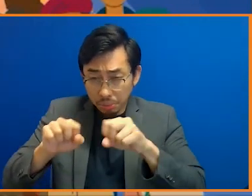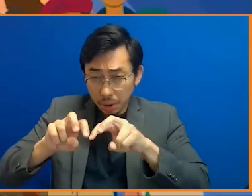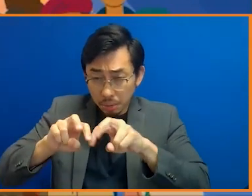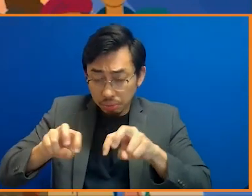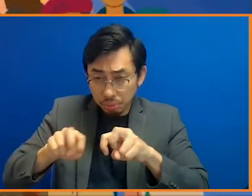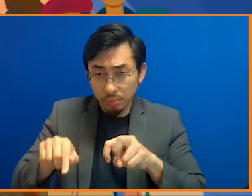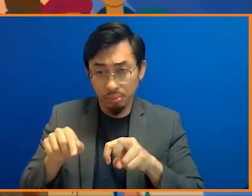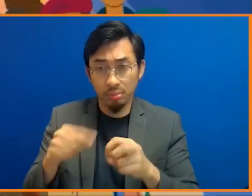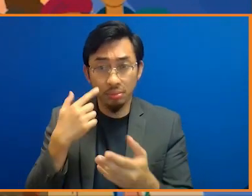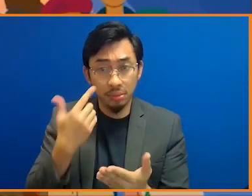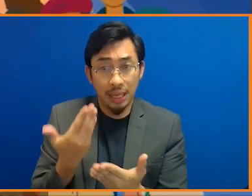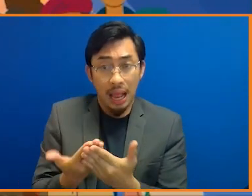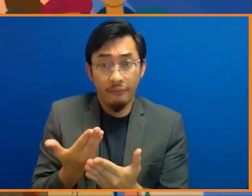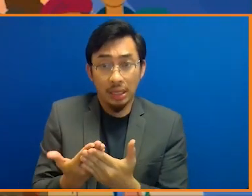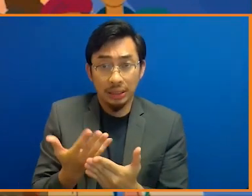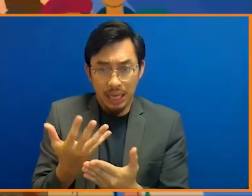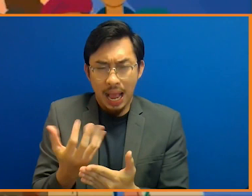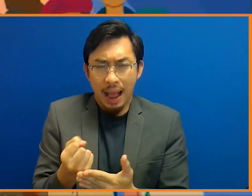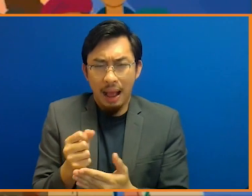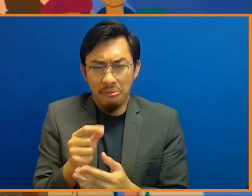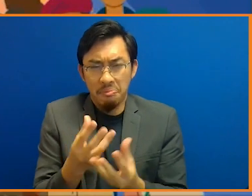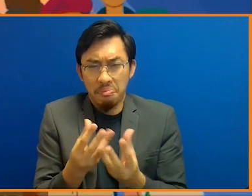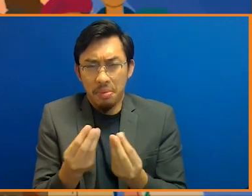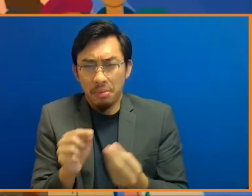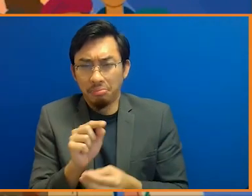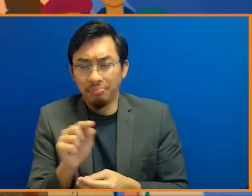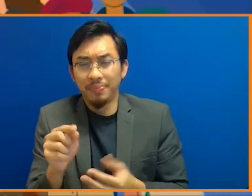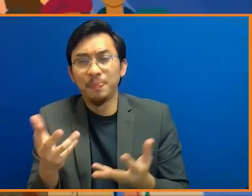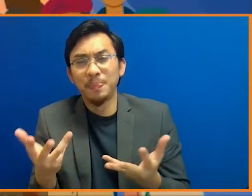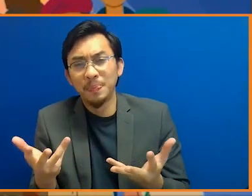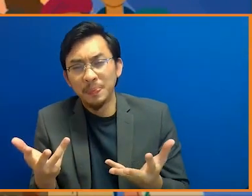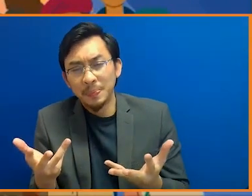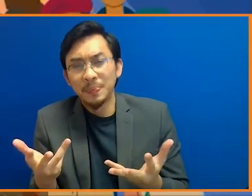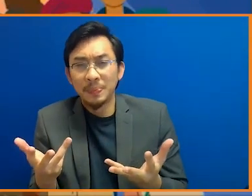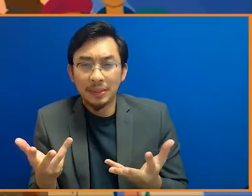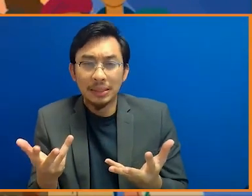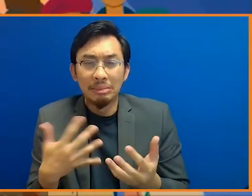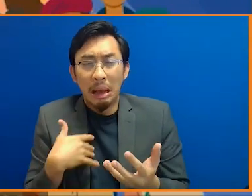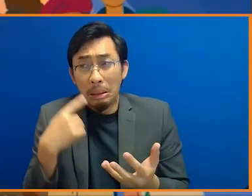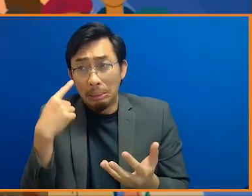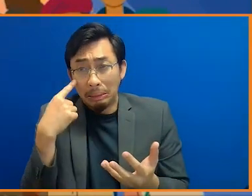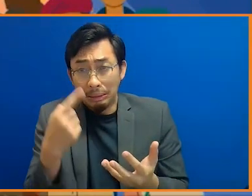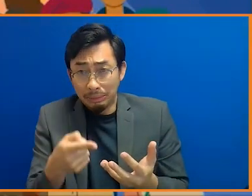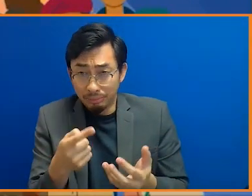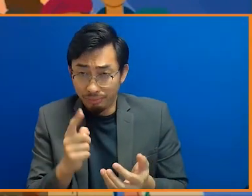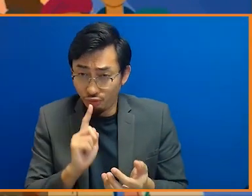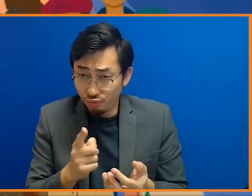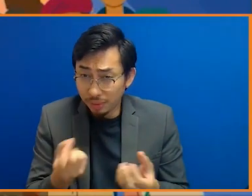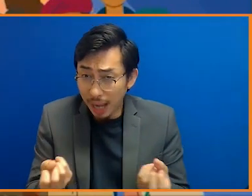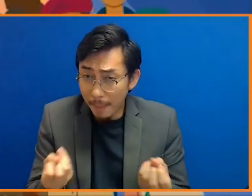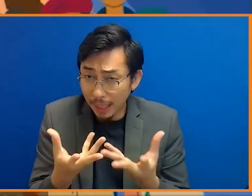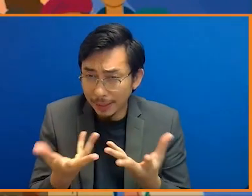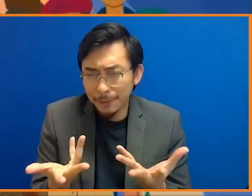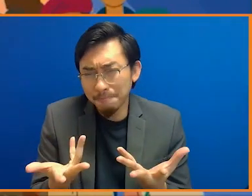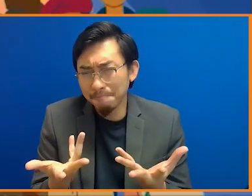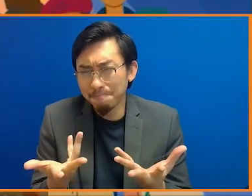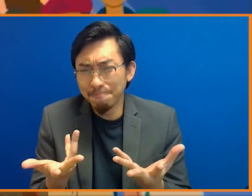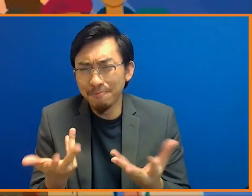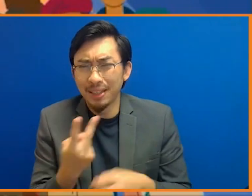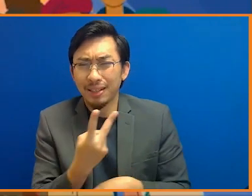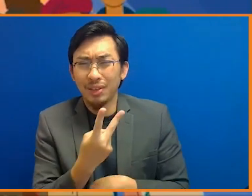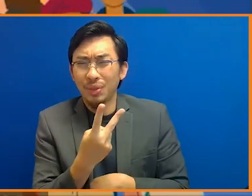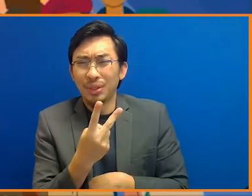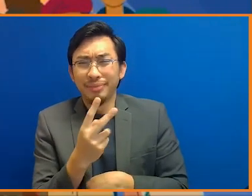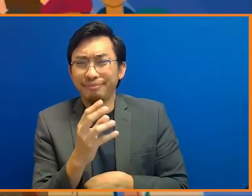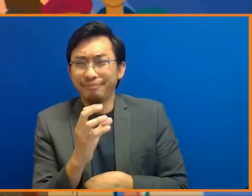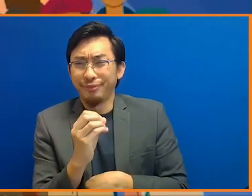that? So that's still a lot of things. So don't think that if that happened already happened like to the case, we know